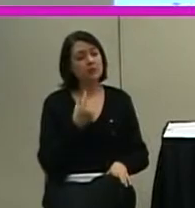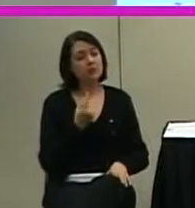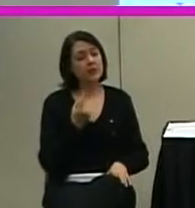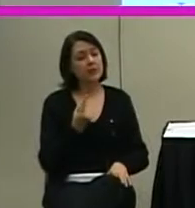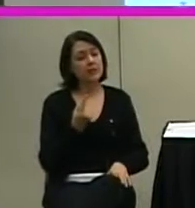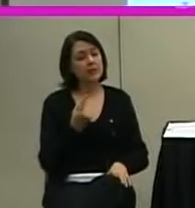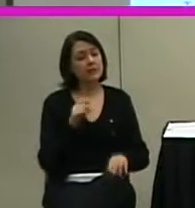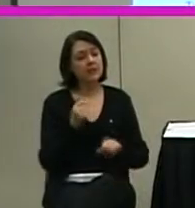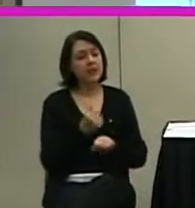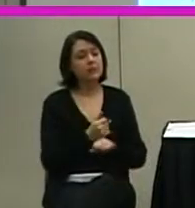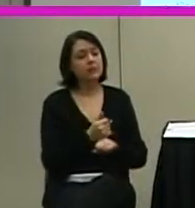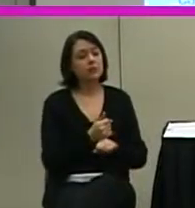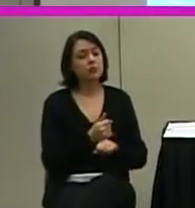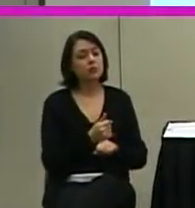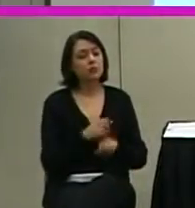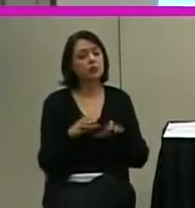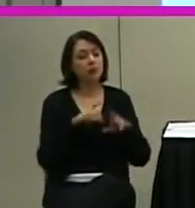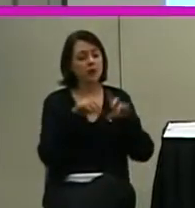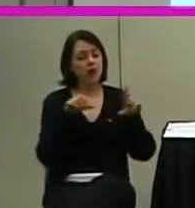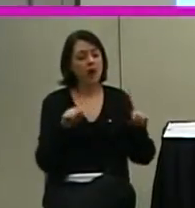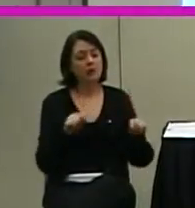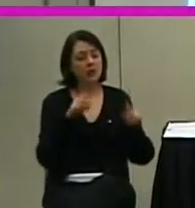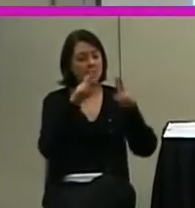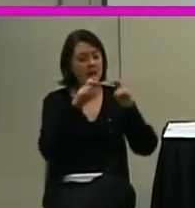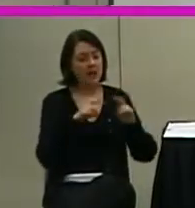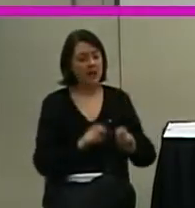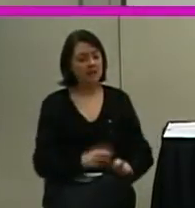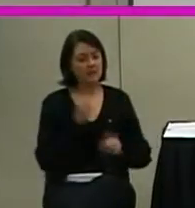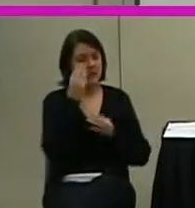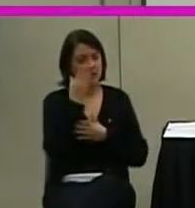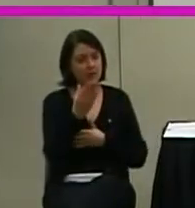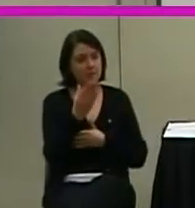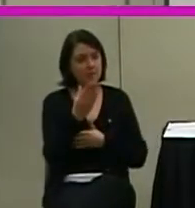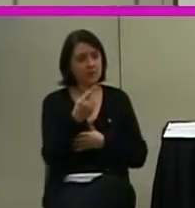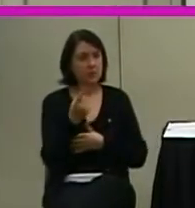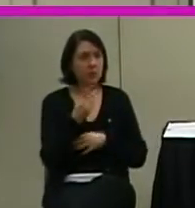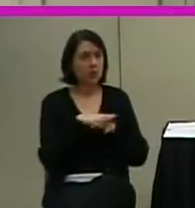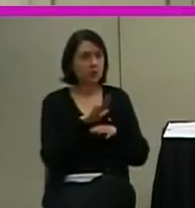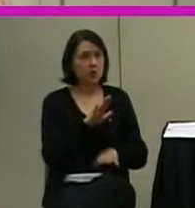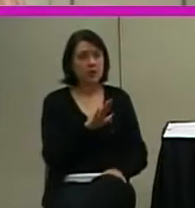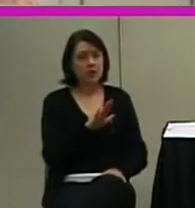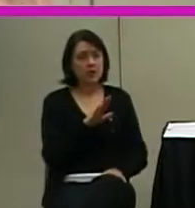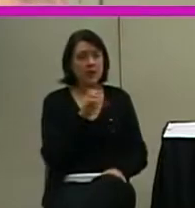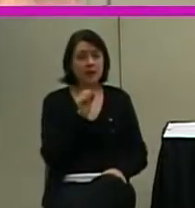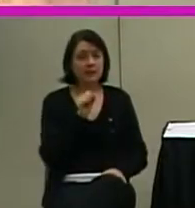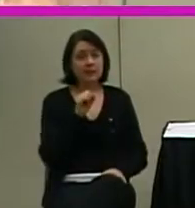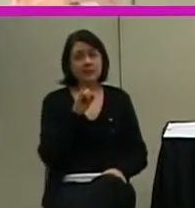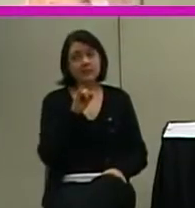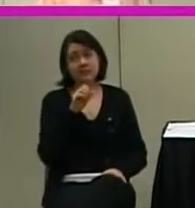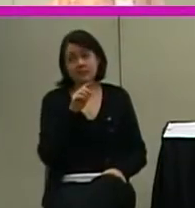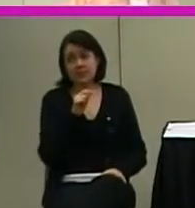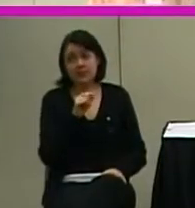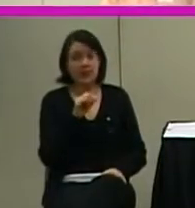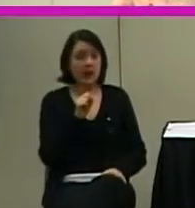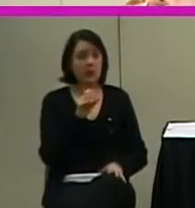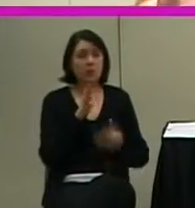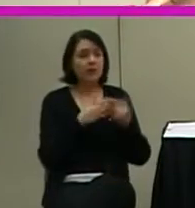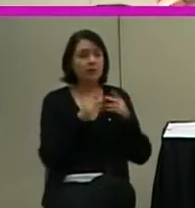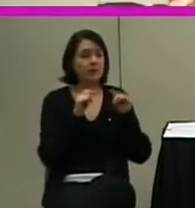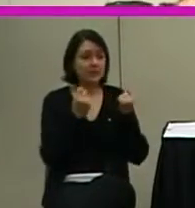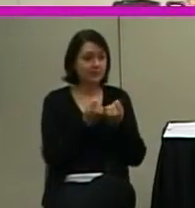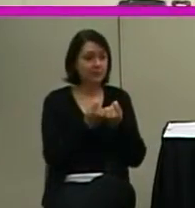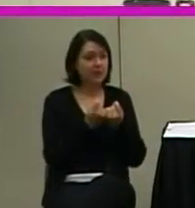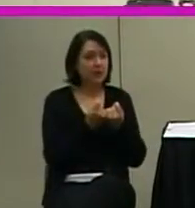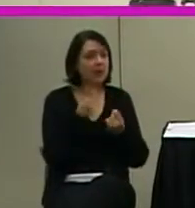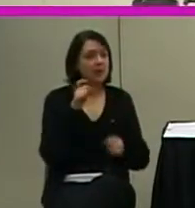somebody set up to pull these cards and look at the data. So somebody on your SST, TAT, IPBS, I-team